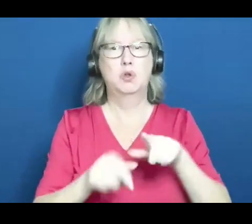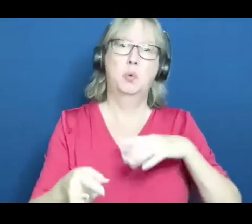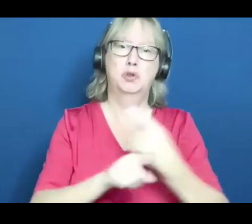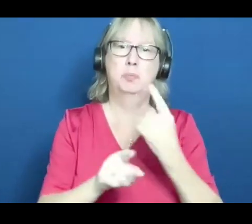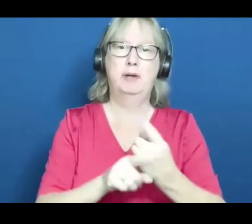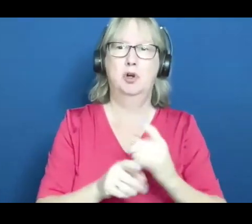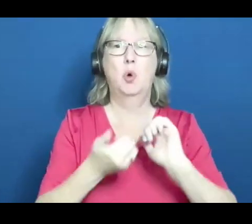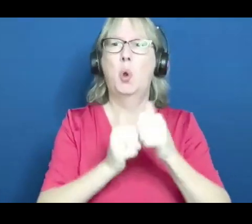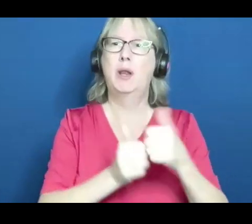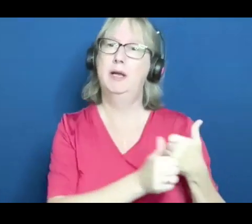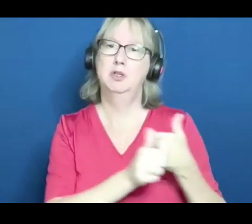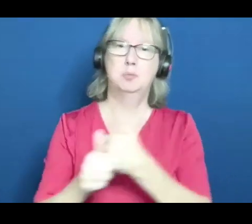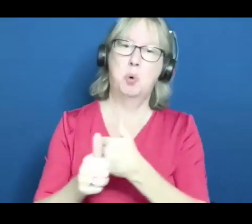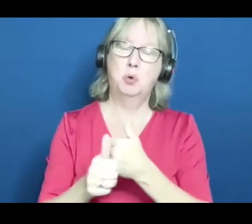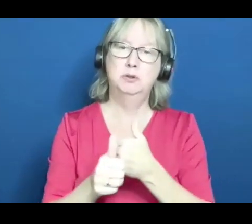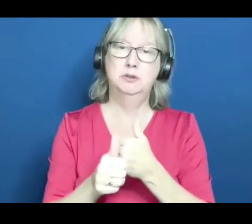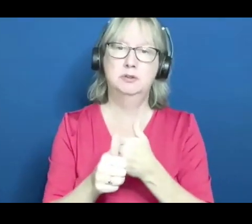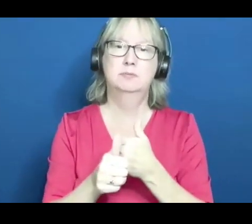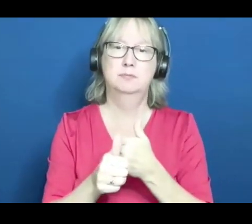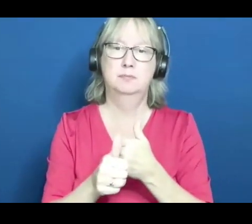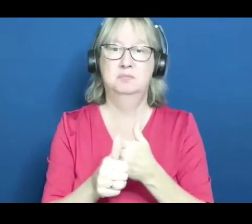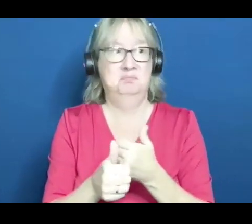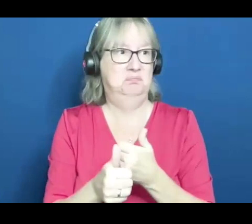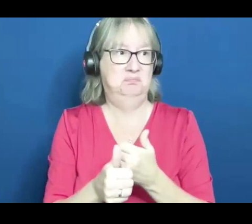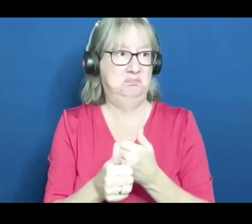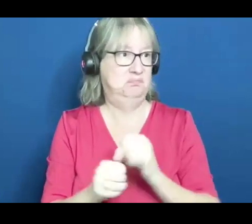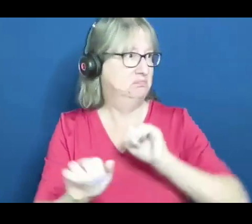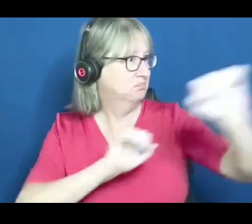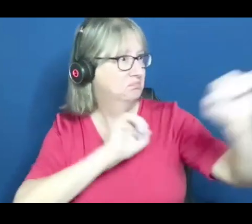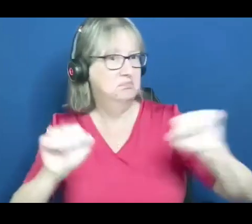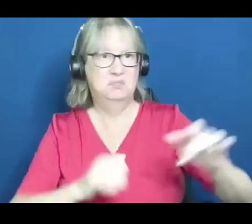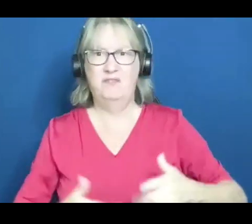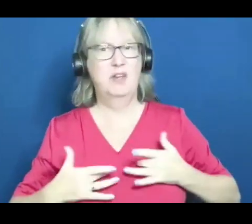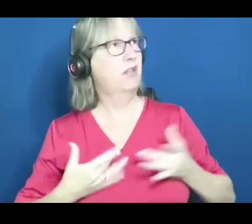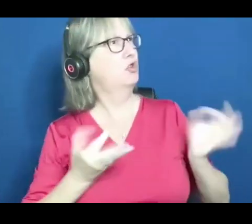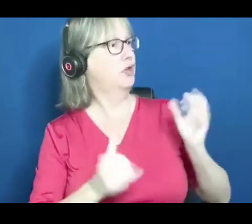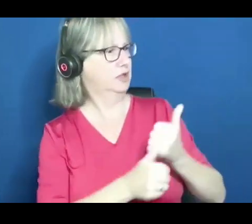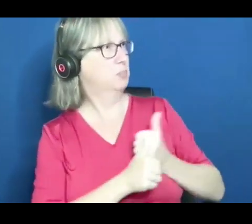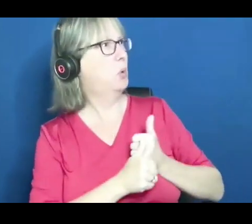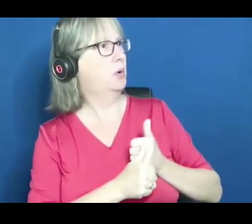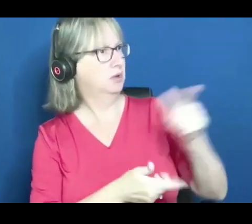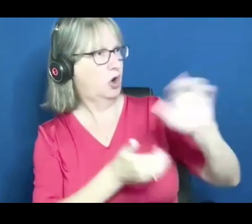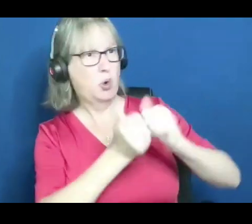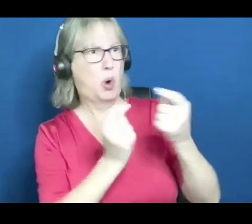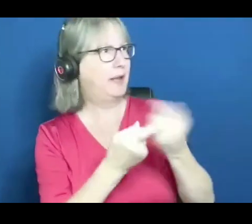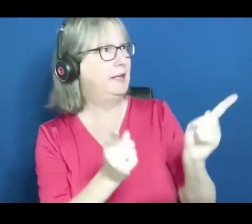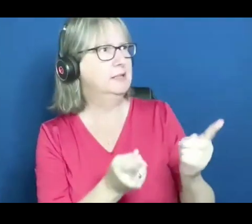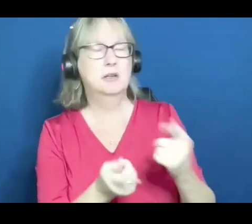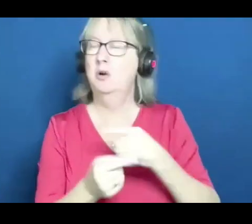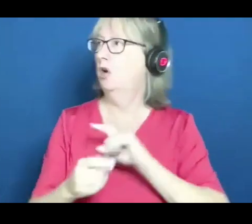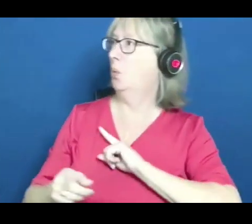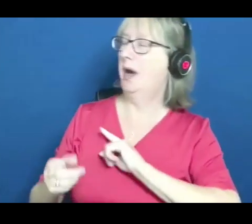well. Individuals might not get the support they need from the people who work with them because they don't understand how